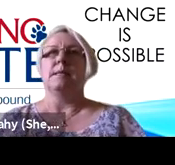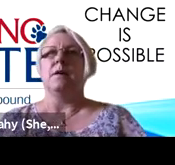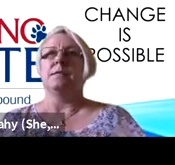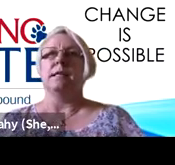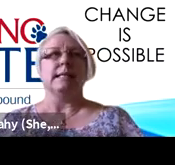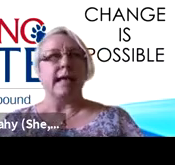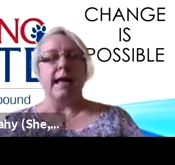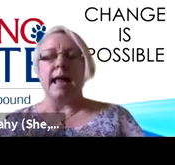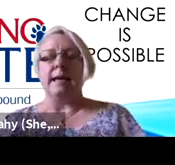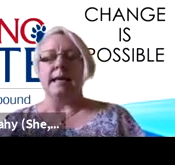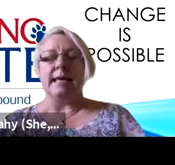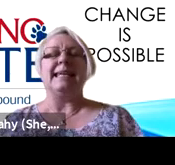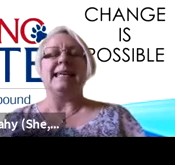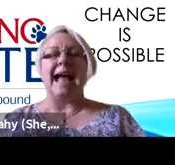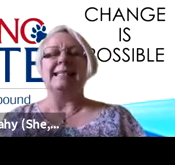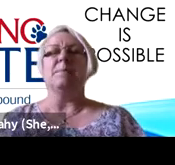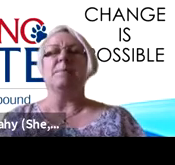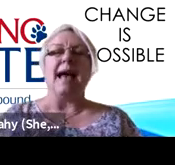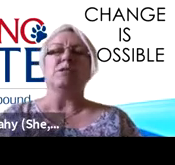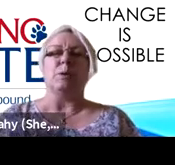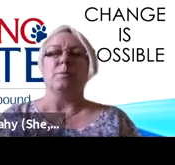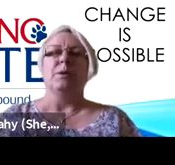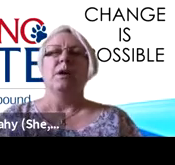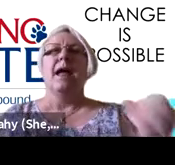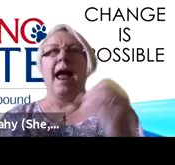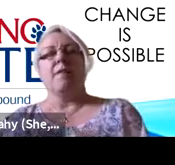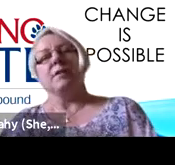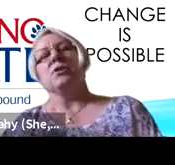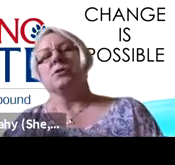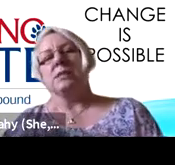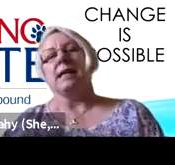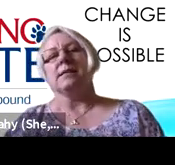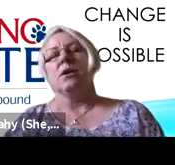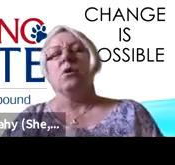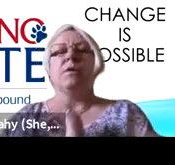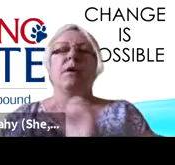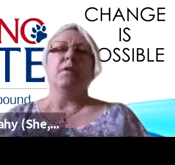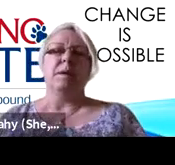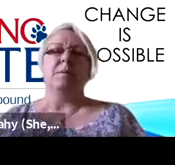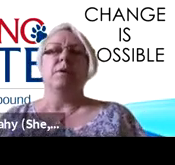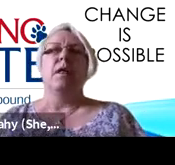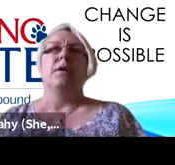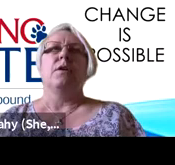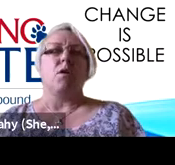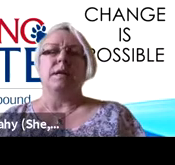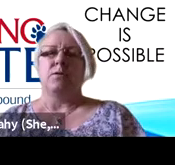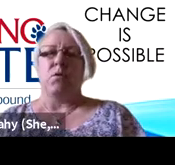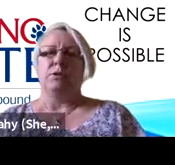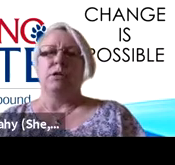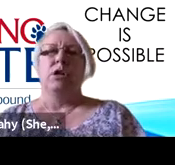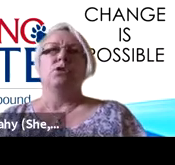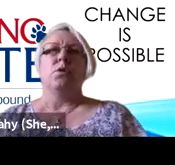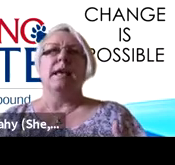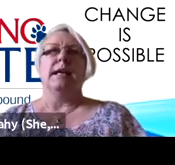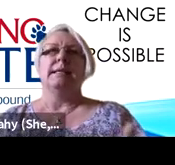see themselves in an academic classroom at Fresno State with other people that are already